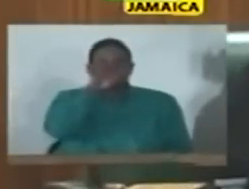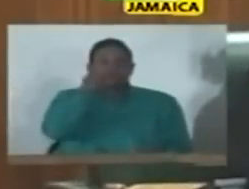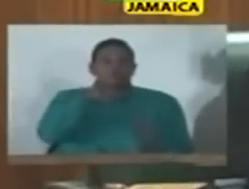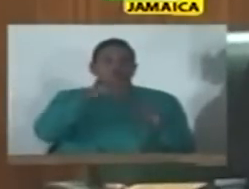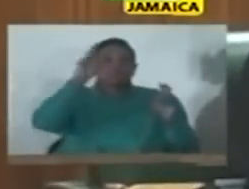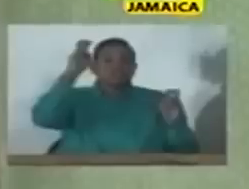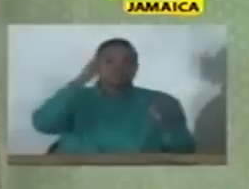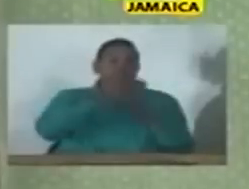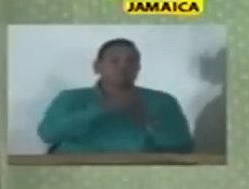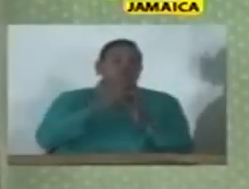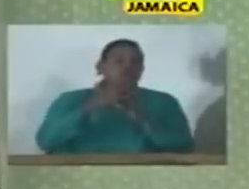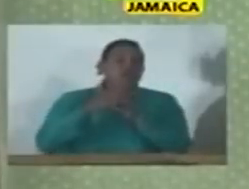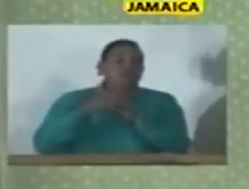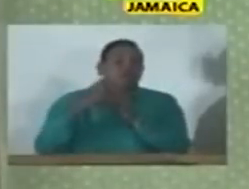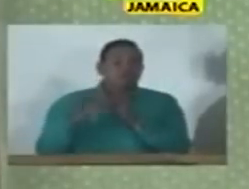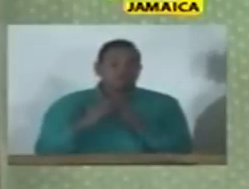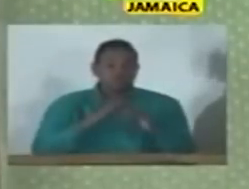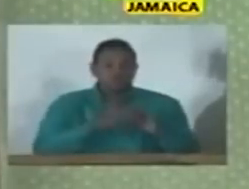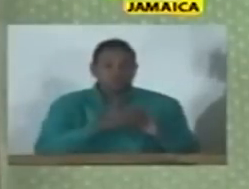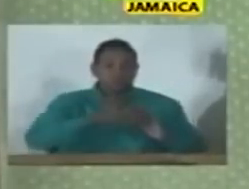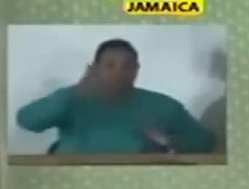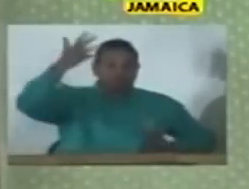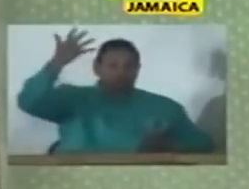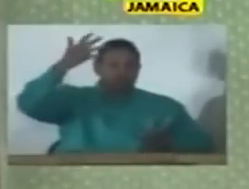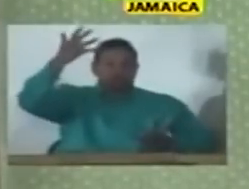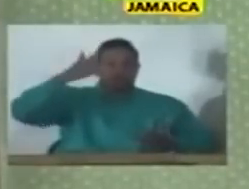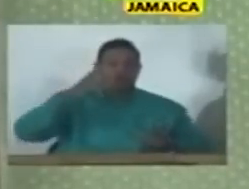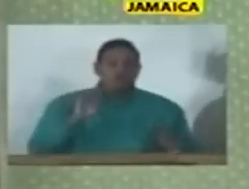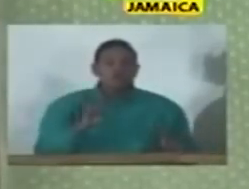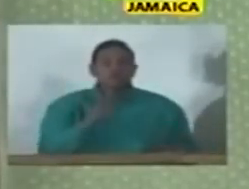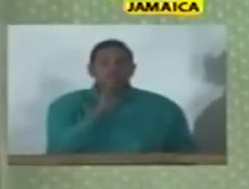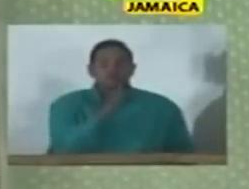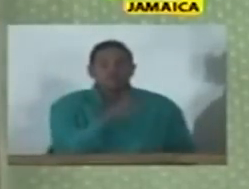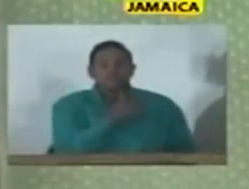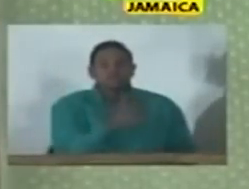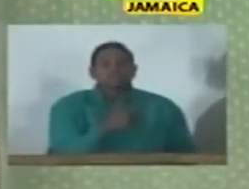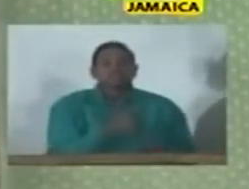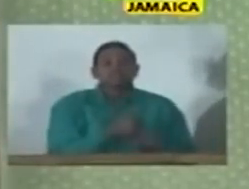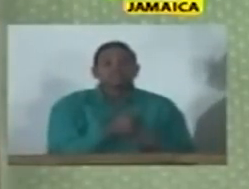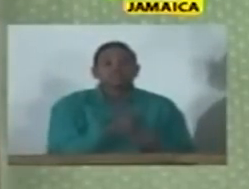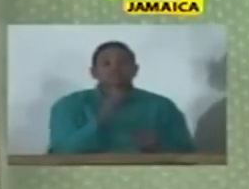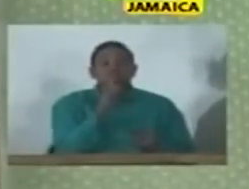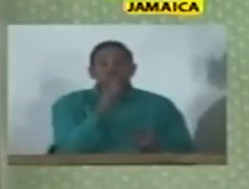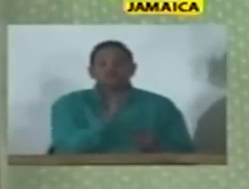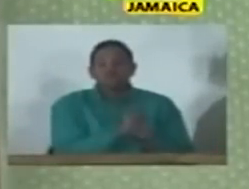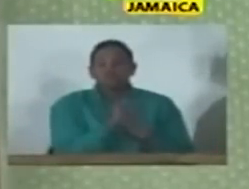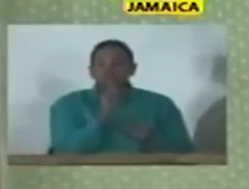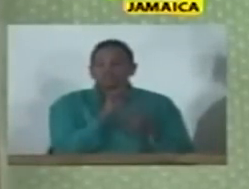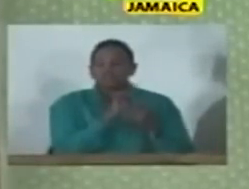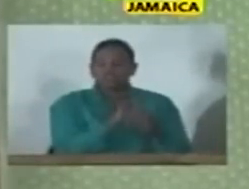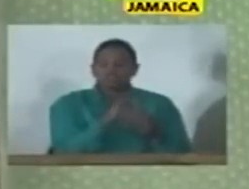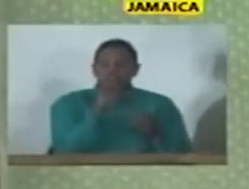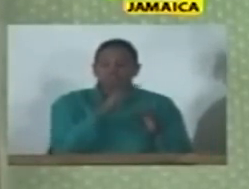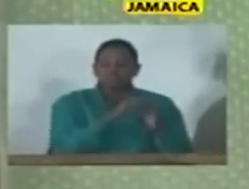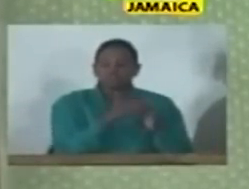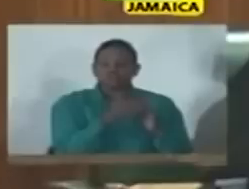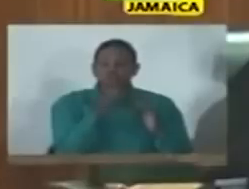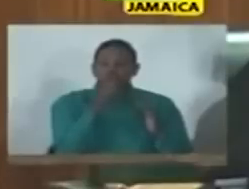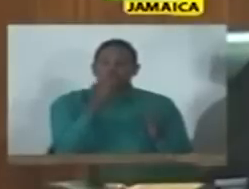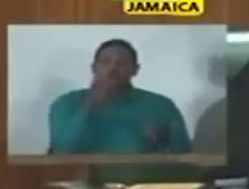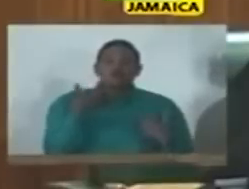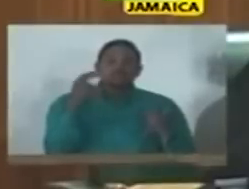Senator Knight. My impression was that the sensitivity related to the interest of the Jamaicans who have the matter there. That